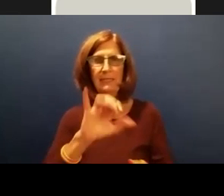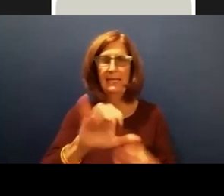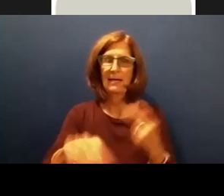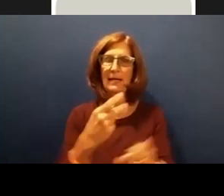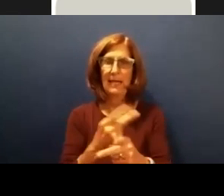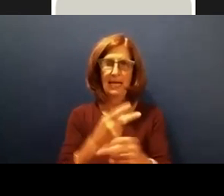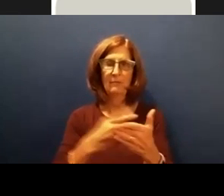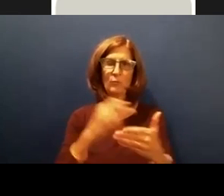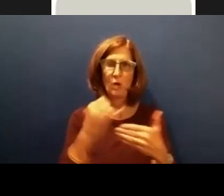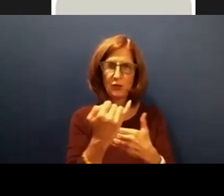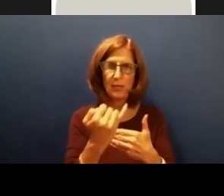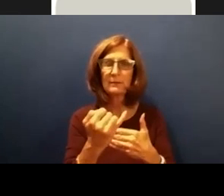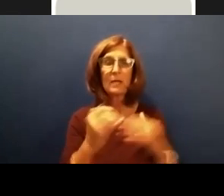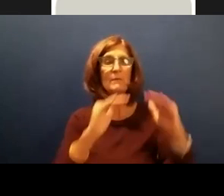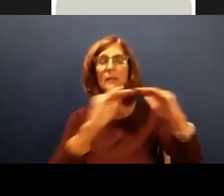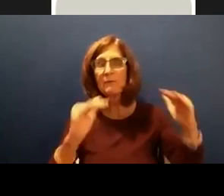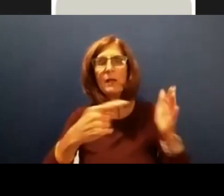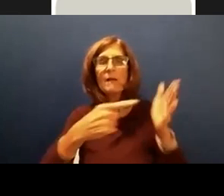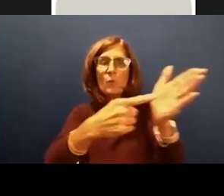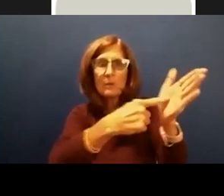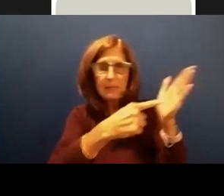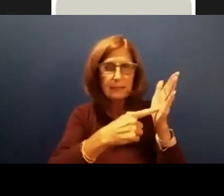this level of affordability, albeit in another building,